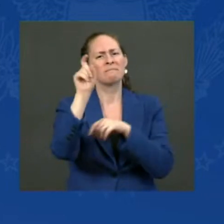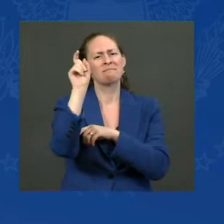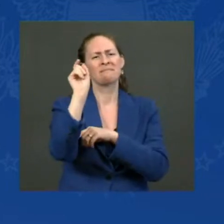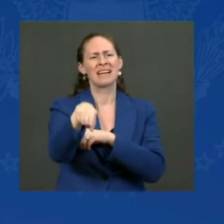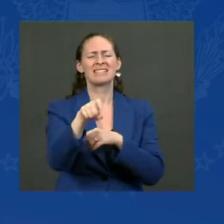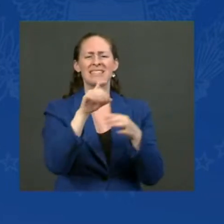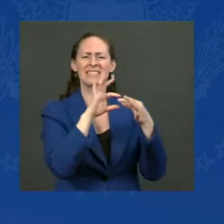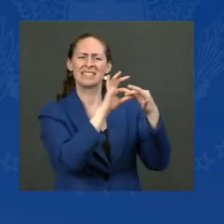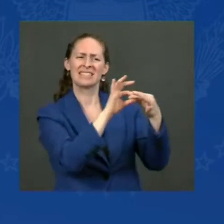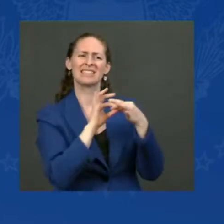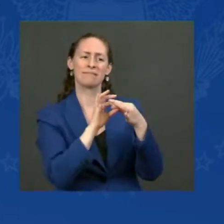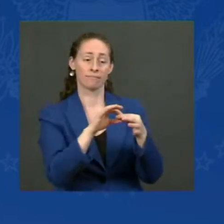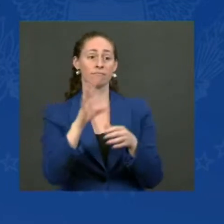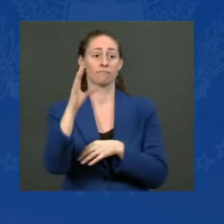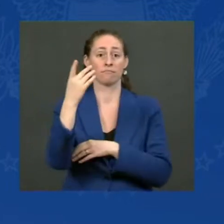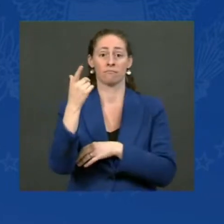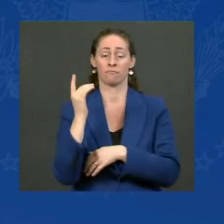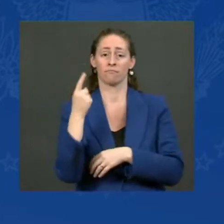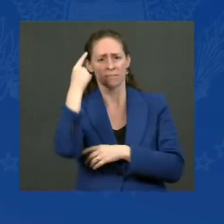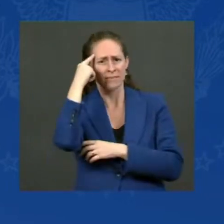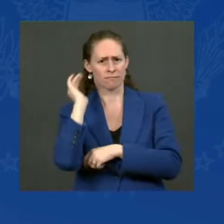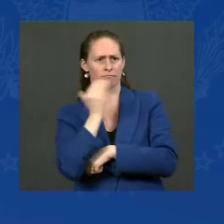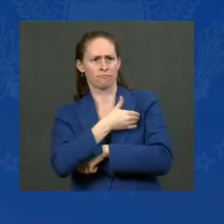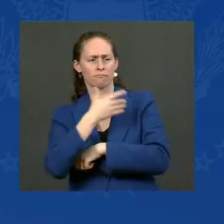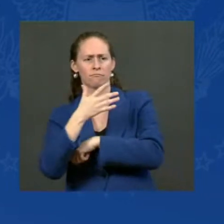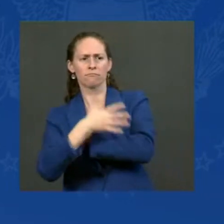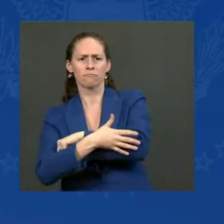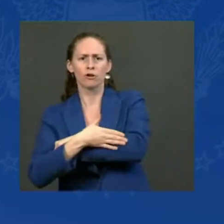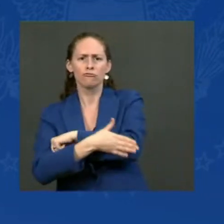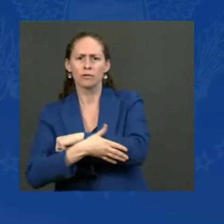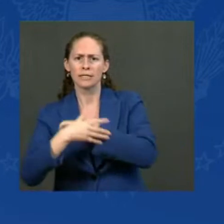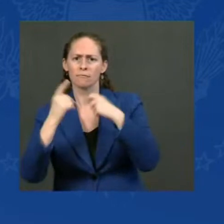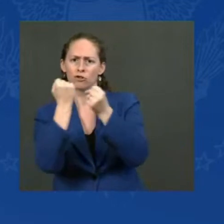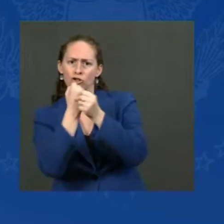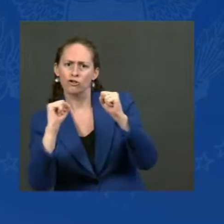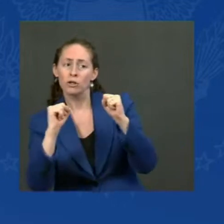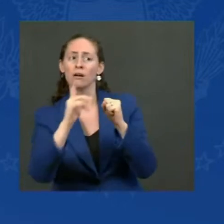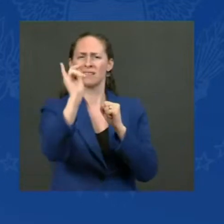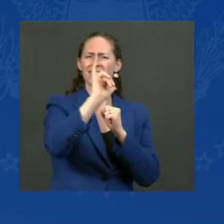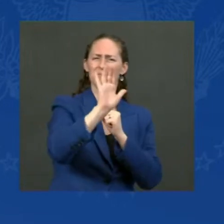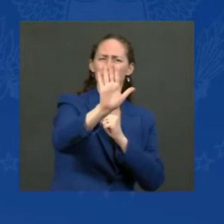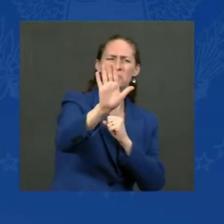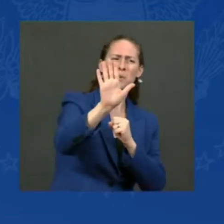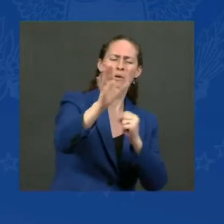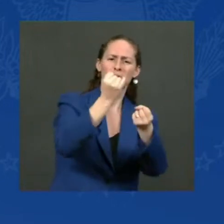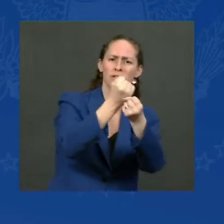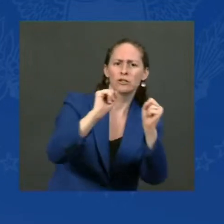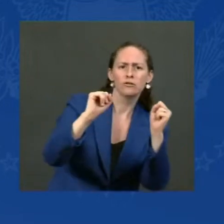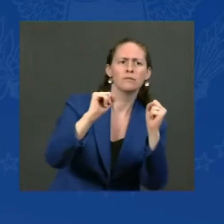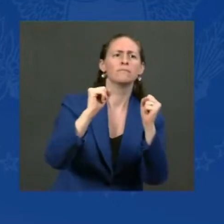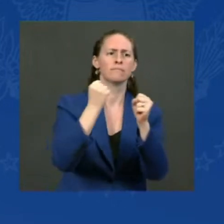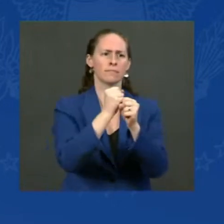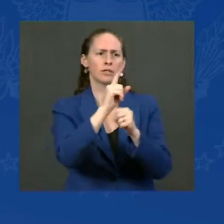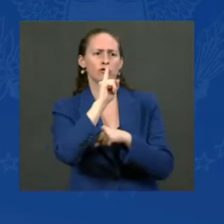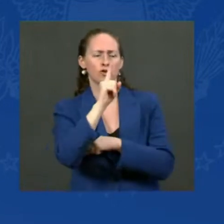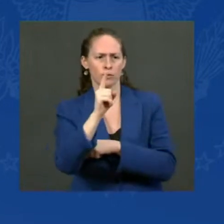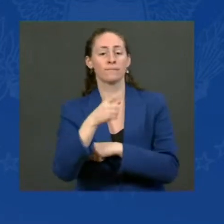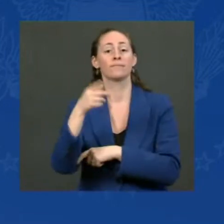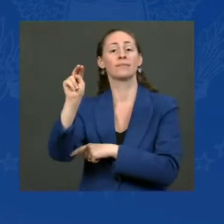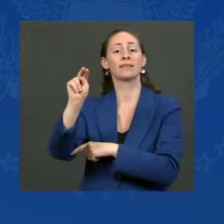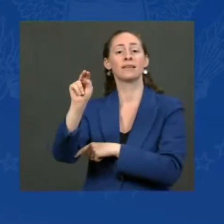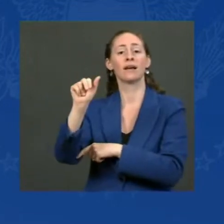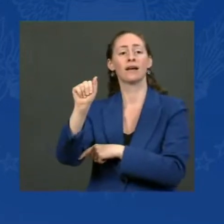security and prosperity. We have reaffirmed our sacred NATO alliance to Article 5